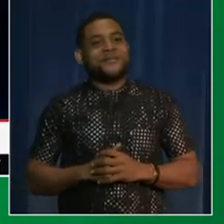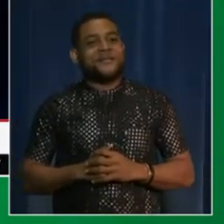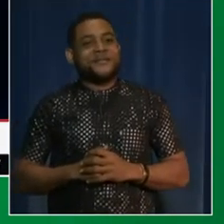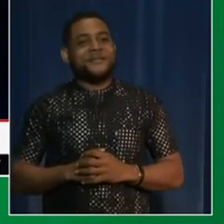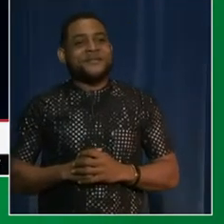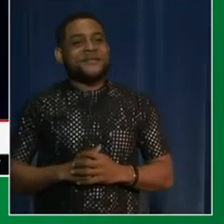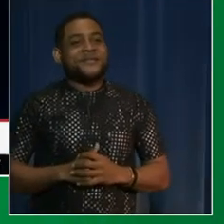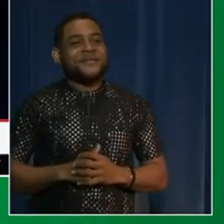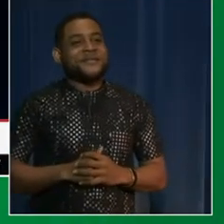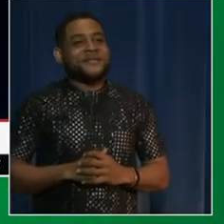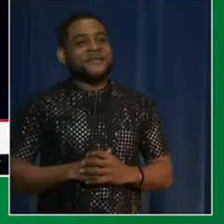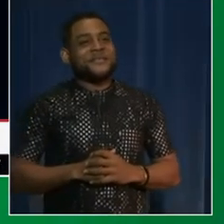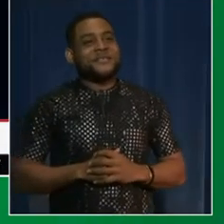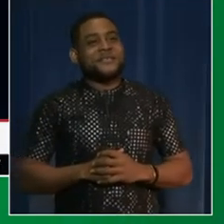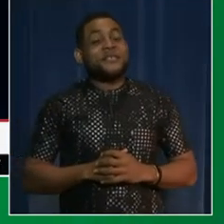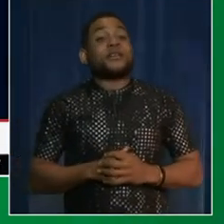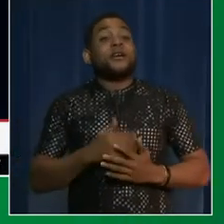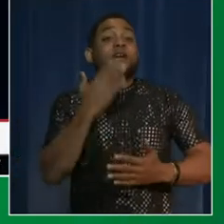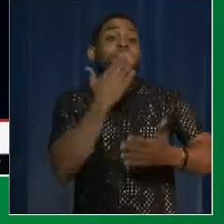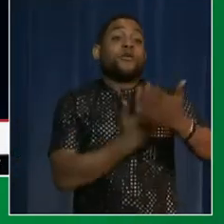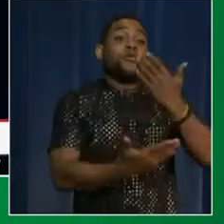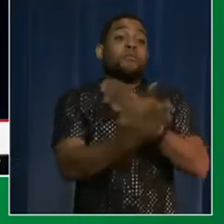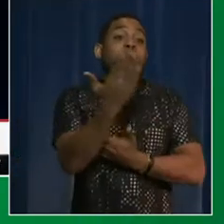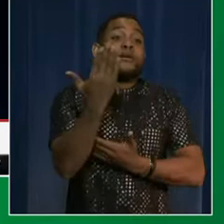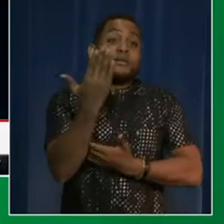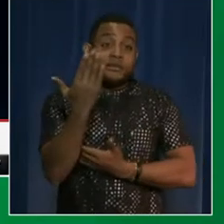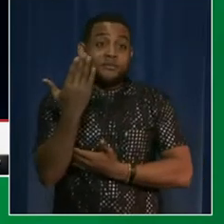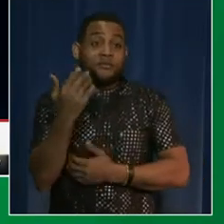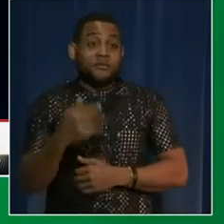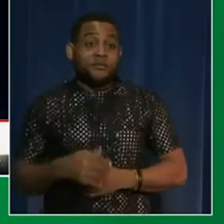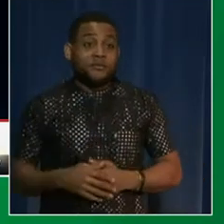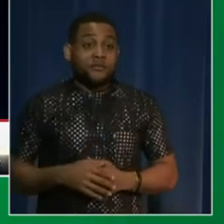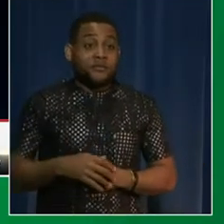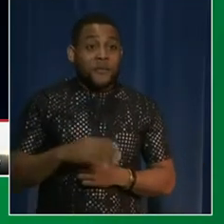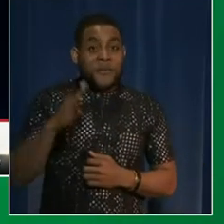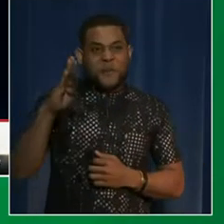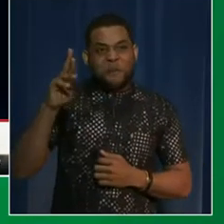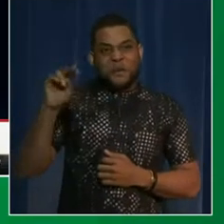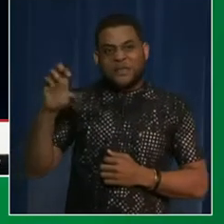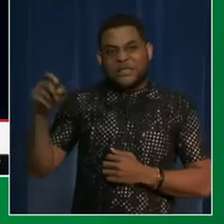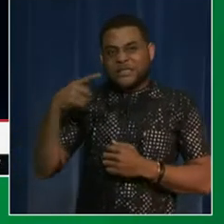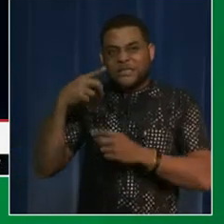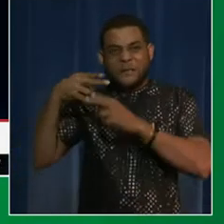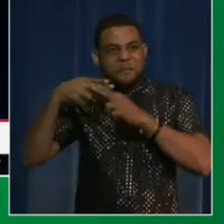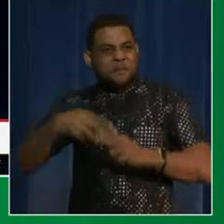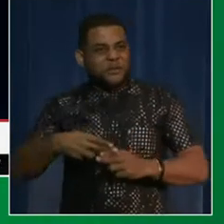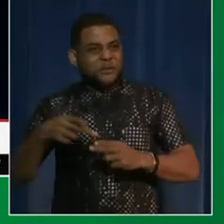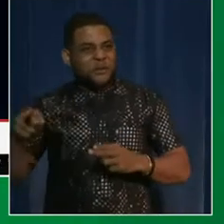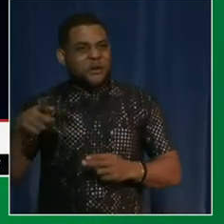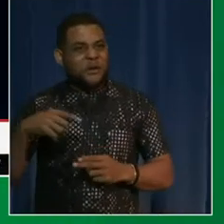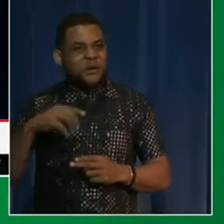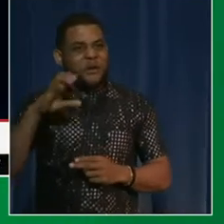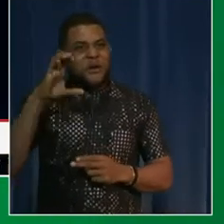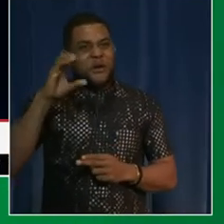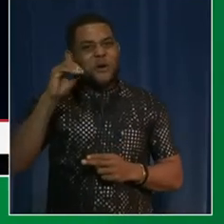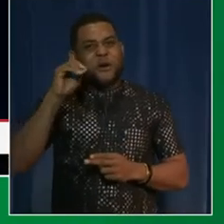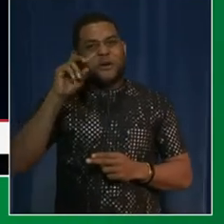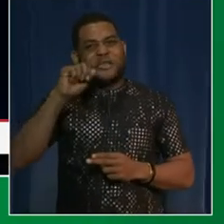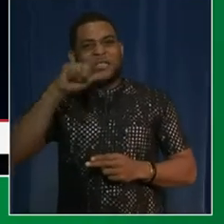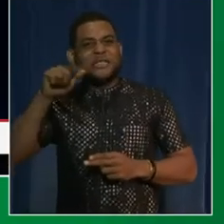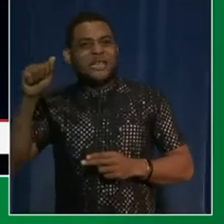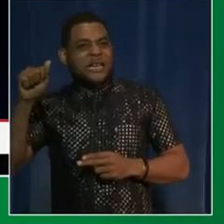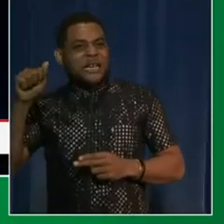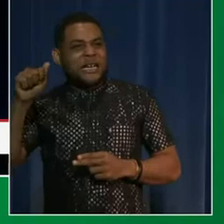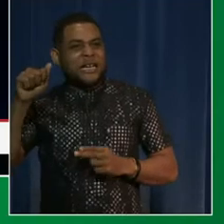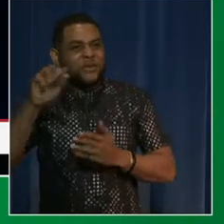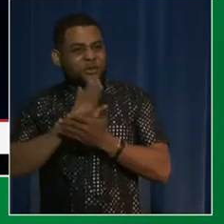Good morning. So Bruce mentioned Gonzaga, and only one person copped to having Gonzaga, right? I know there's